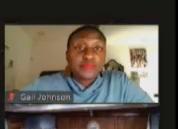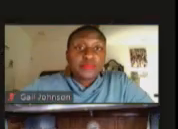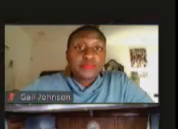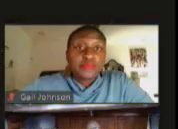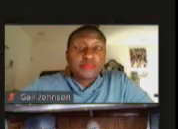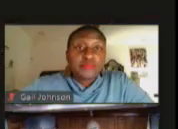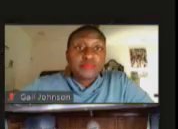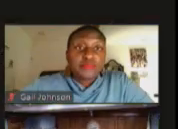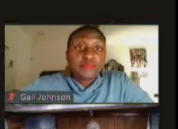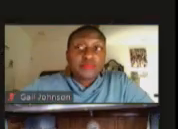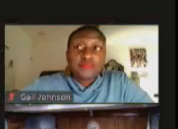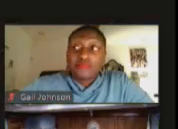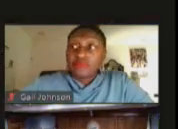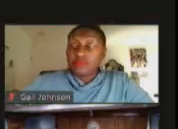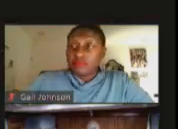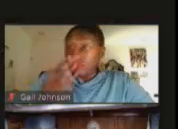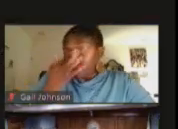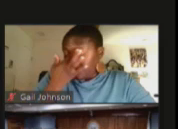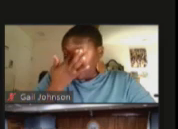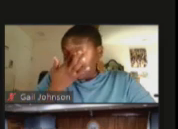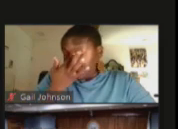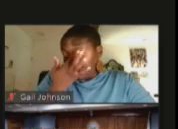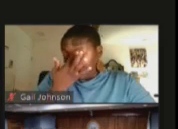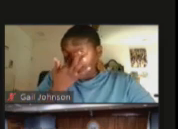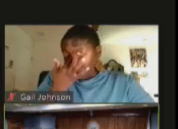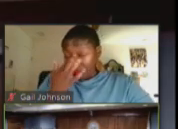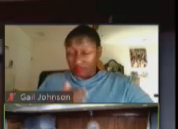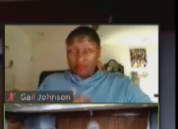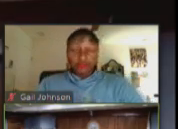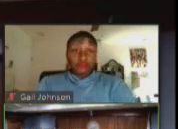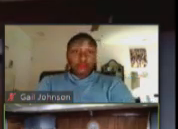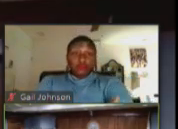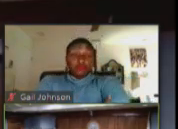sorry to Oh, interrupt. no, you're right, the canvassing Take up appointment. Yeah. BD9. Go ahead.